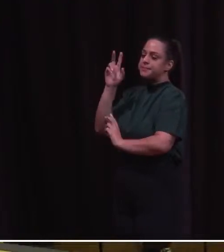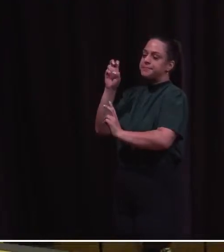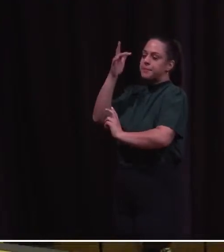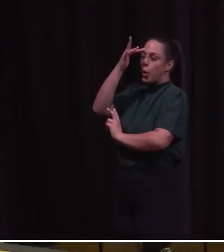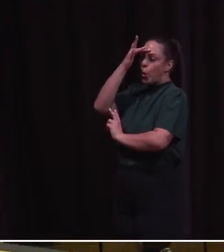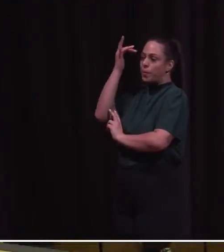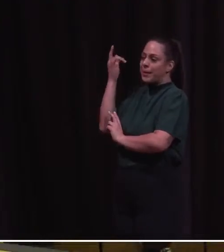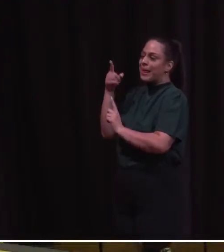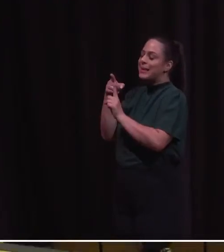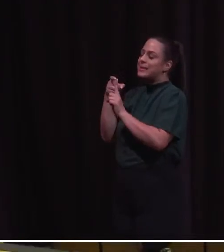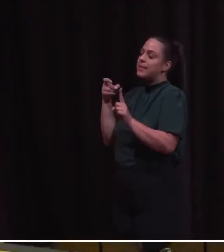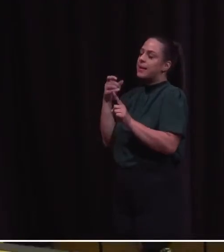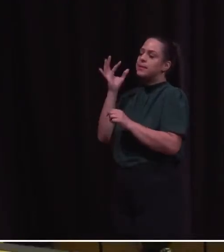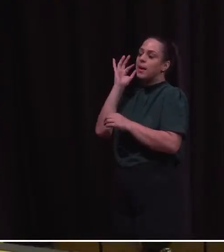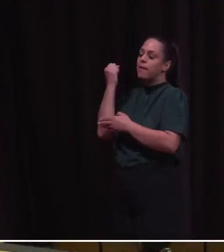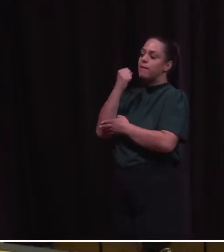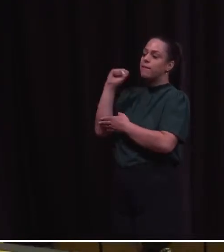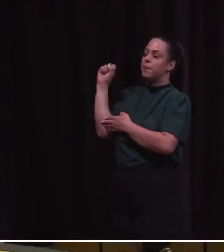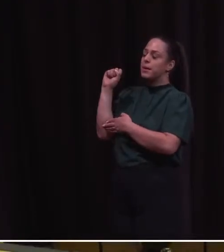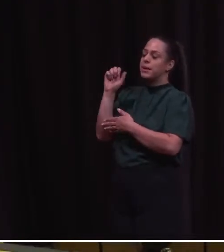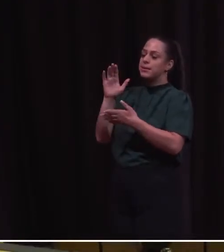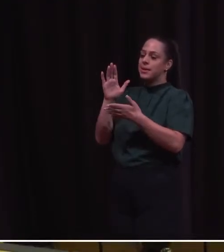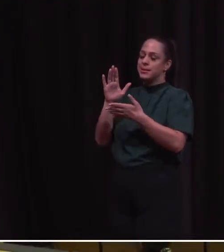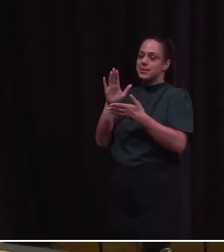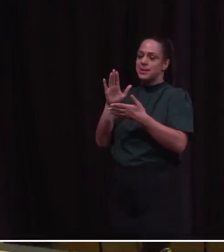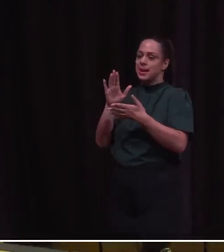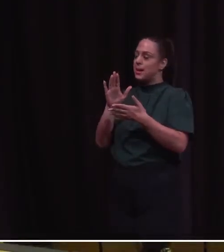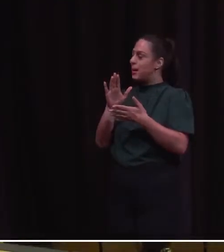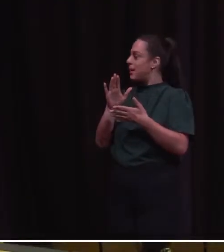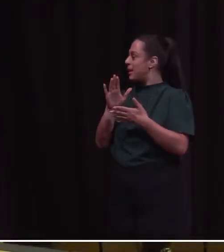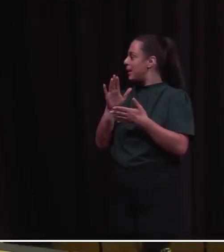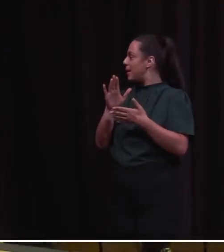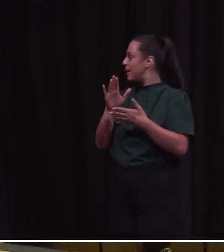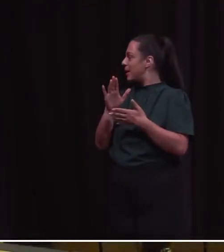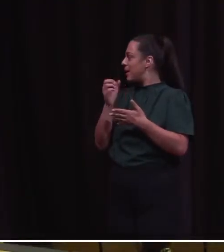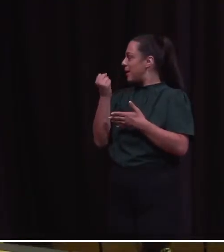admire. Speak in Spanish.